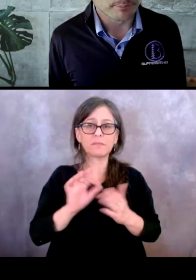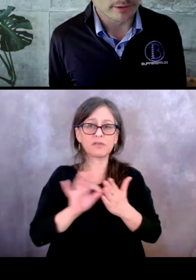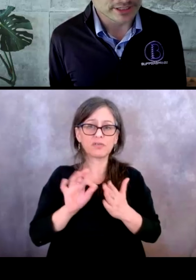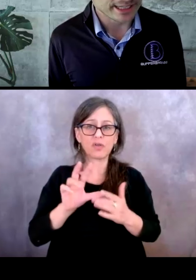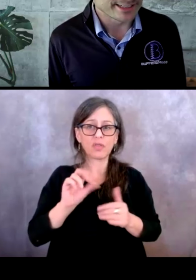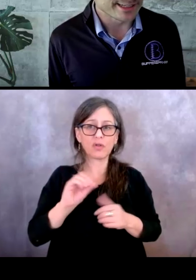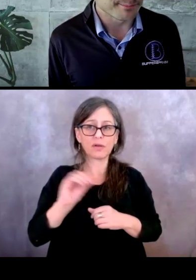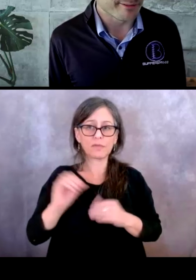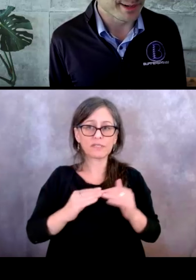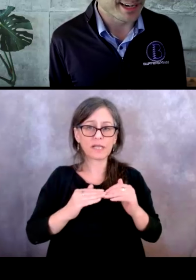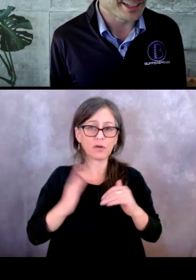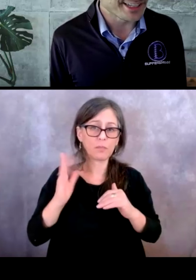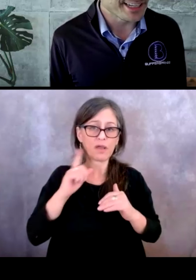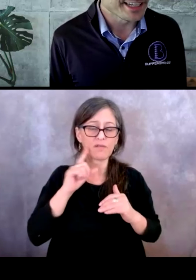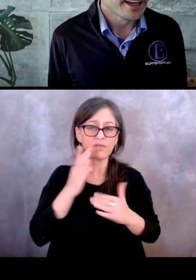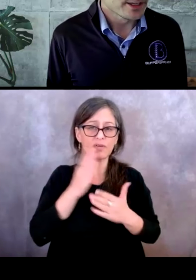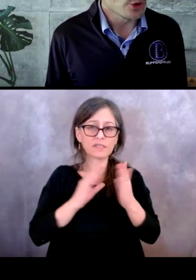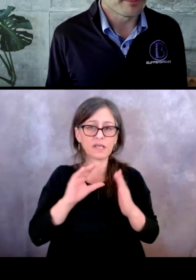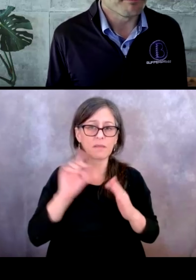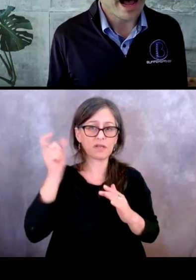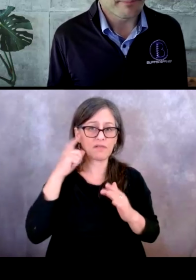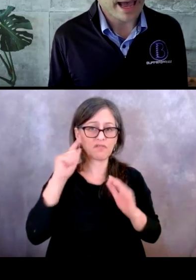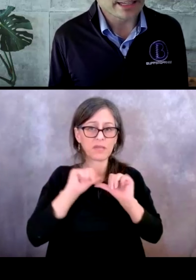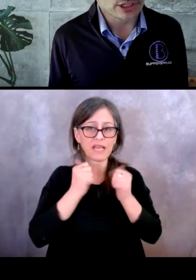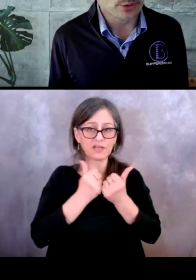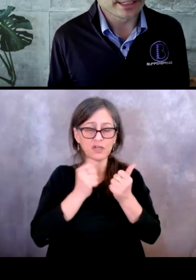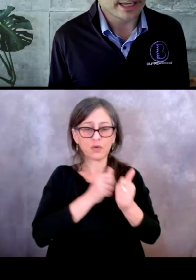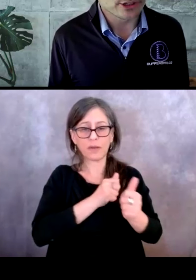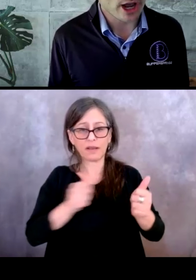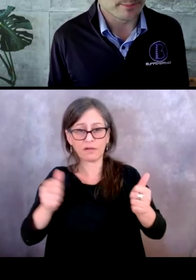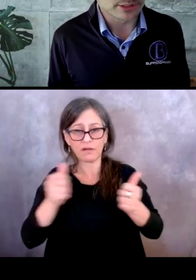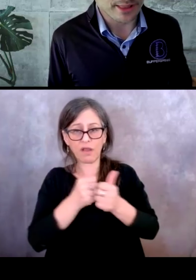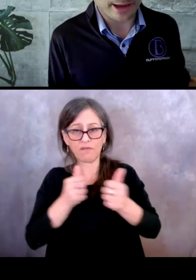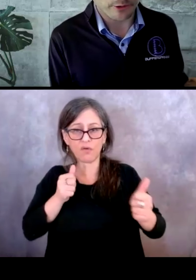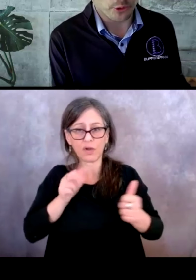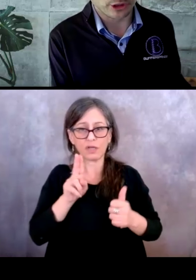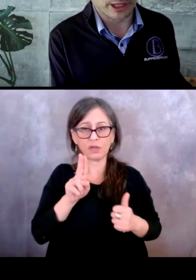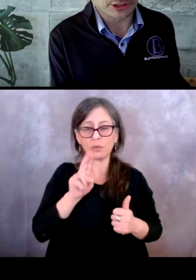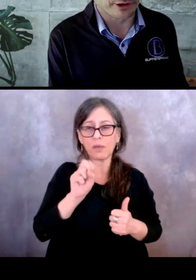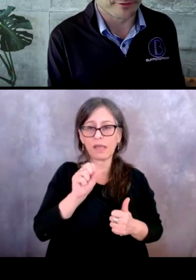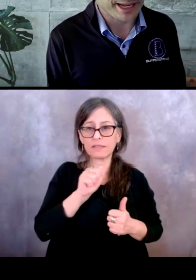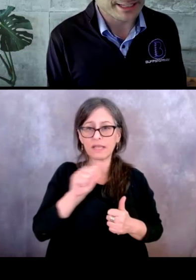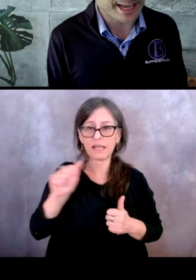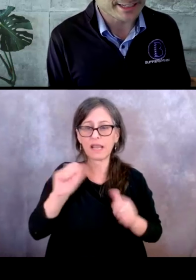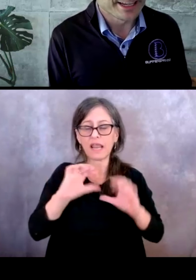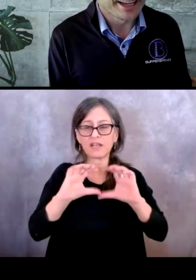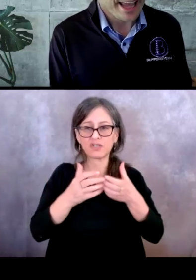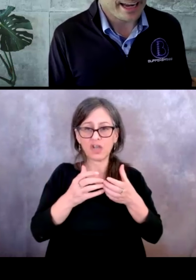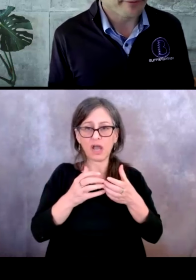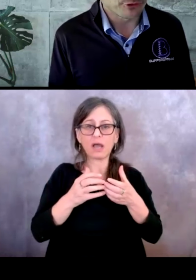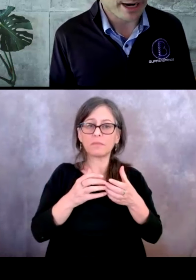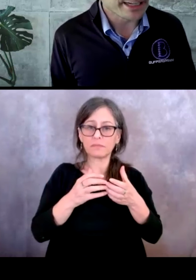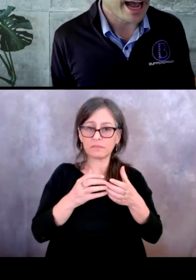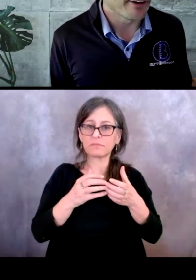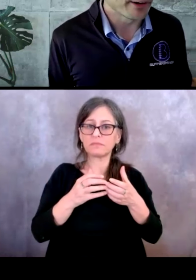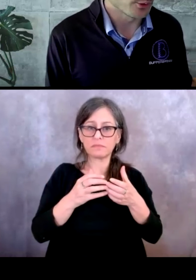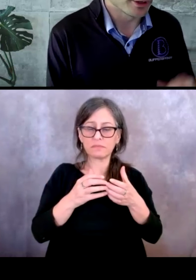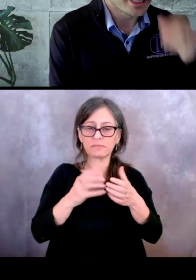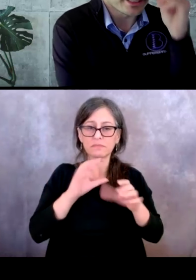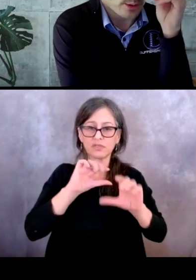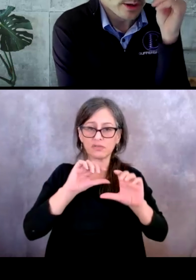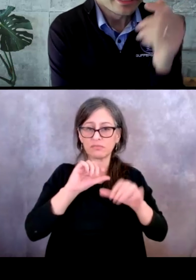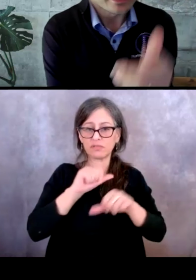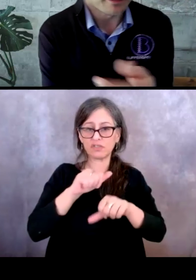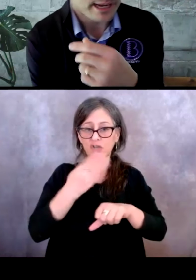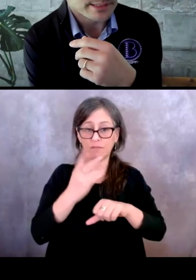30% or above to get into some government agencies, you can bypass USA jobs and that whole cluster of an ATS and have direct hiring